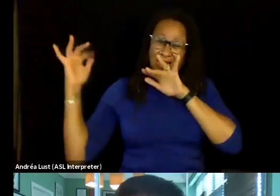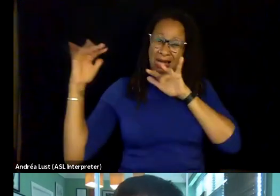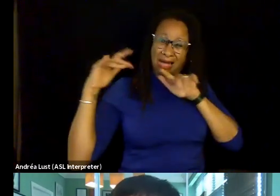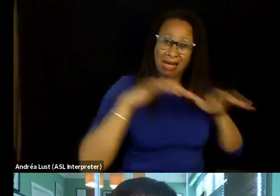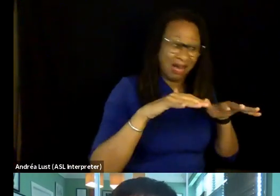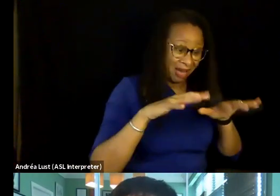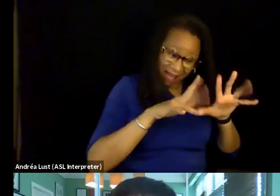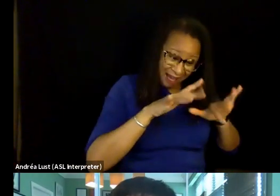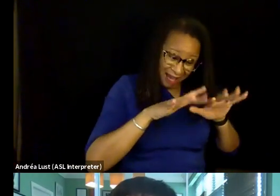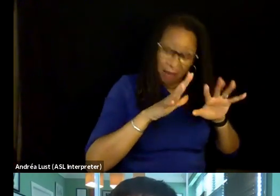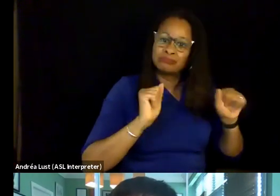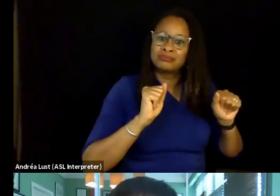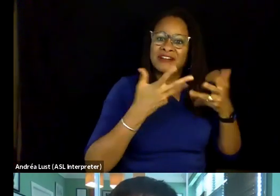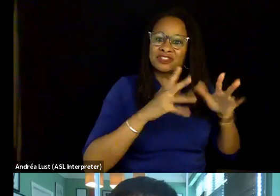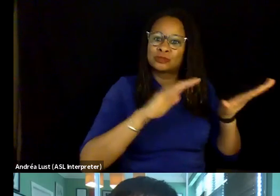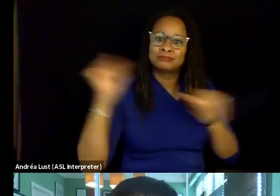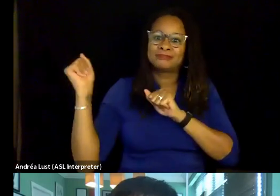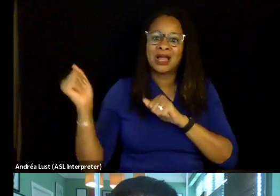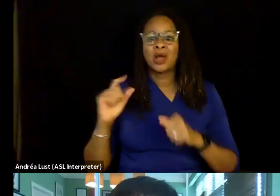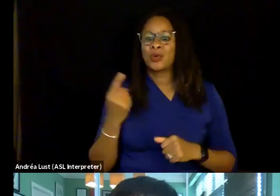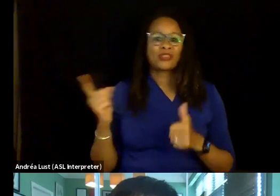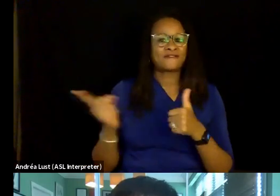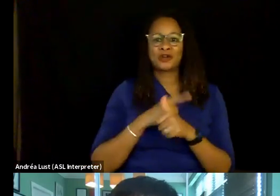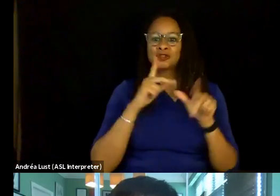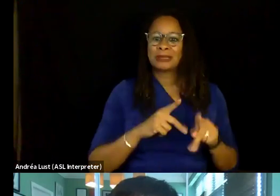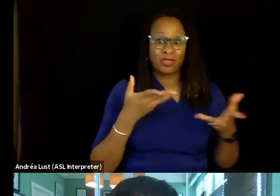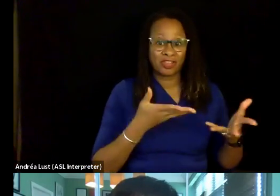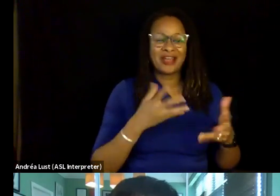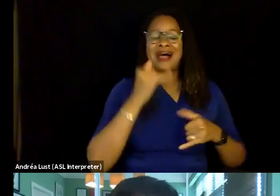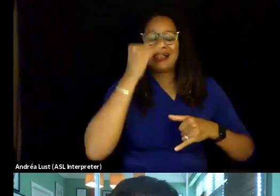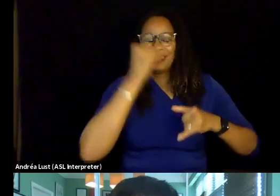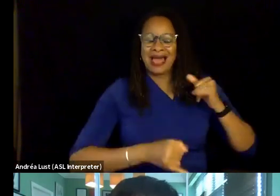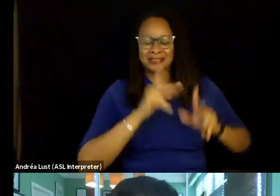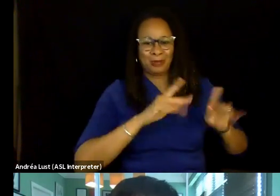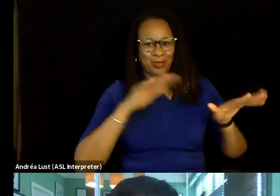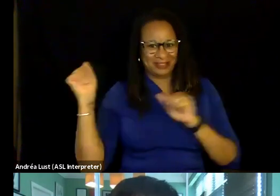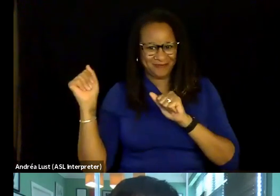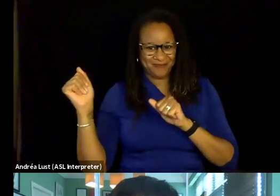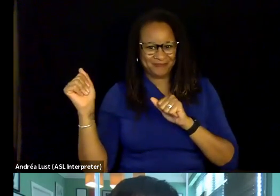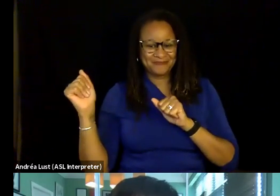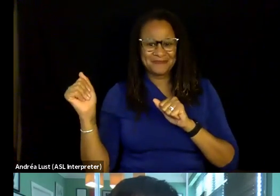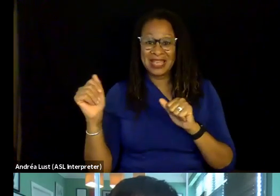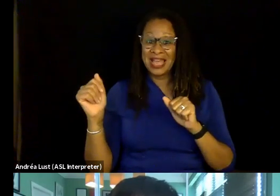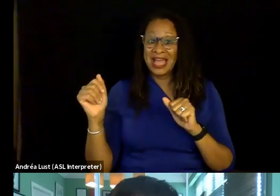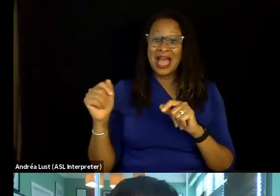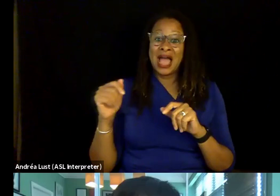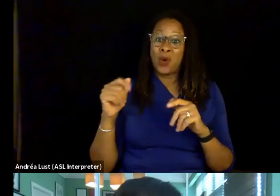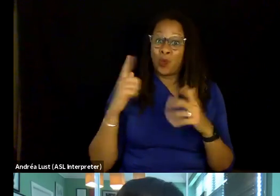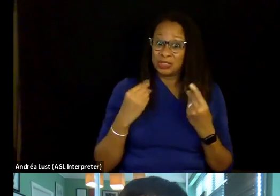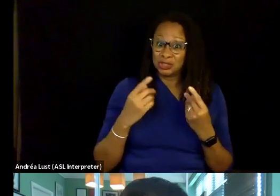then leaving, but we were always the first ones in and the last ones out. And then what we do is, especially when you got